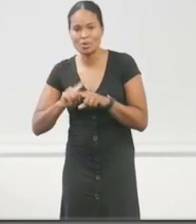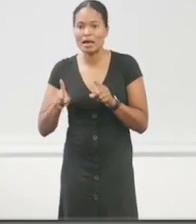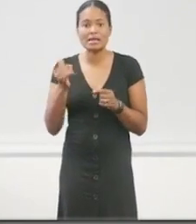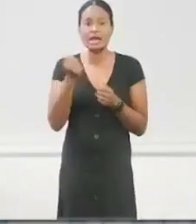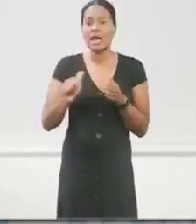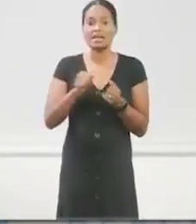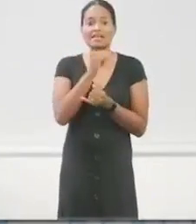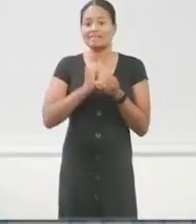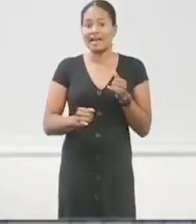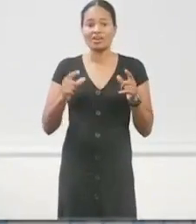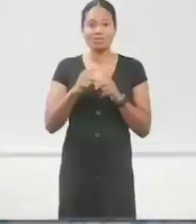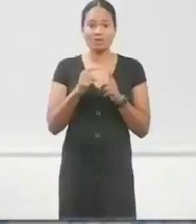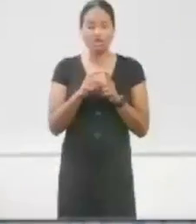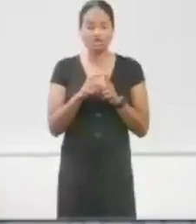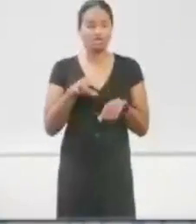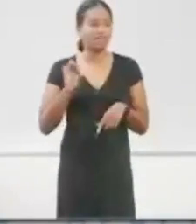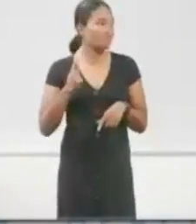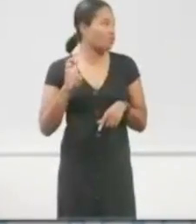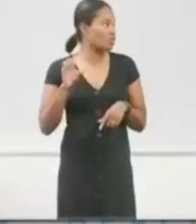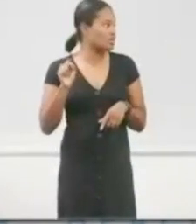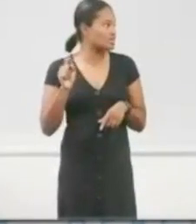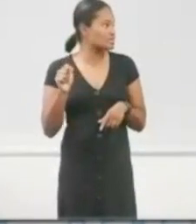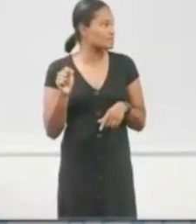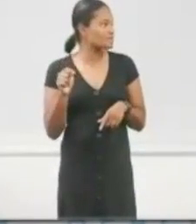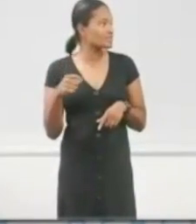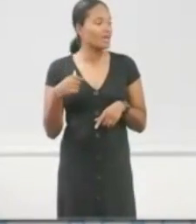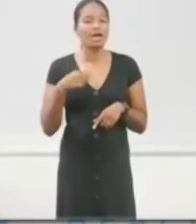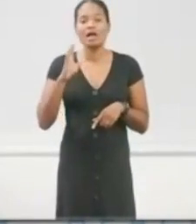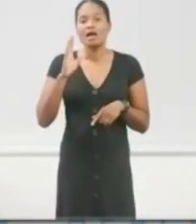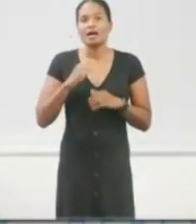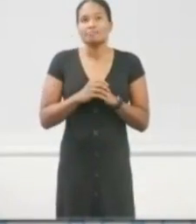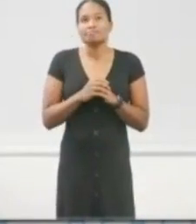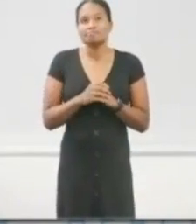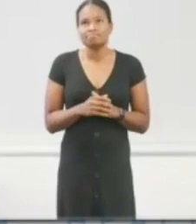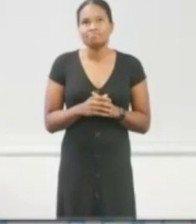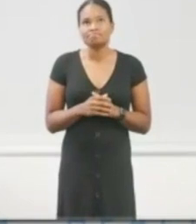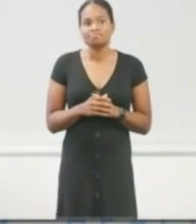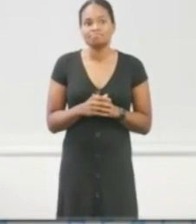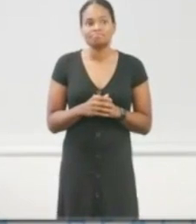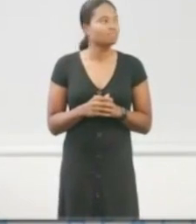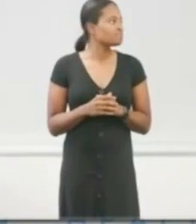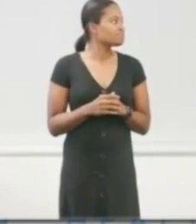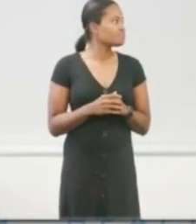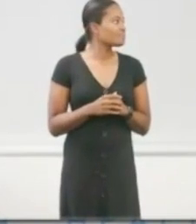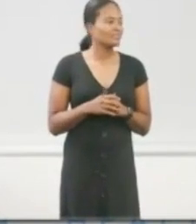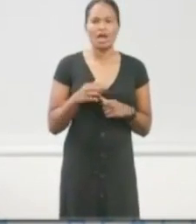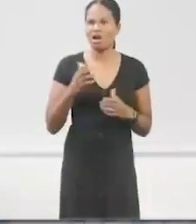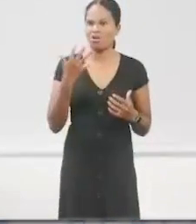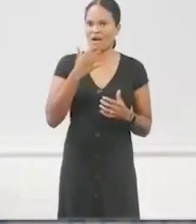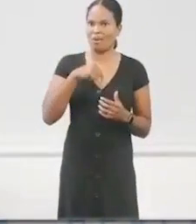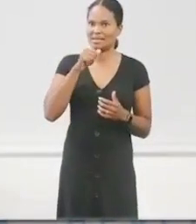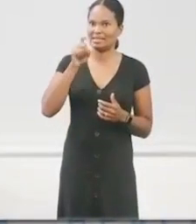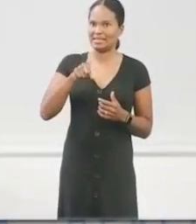words? I would say not to be. Excuse me. Oh, I didn't need the mic